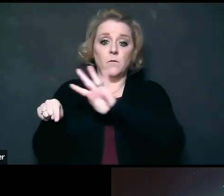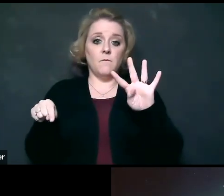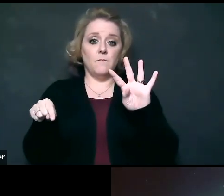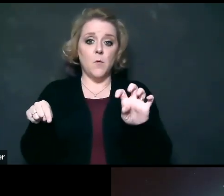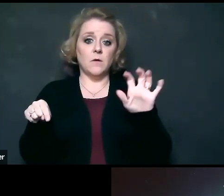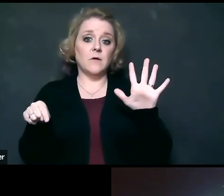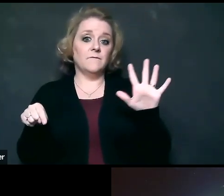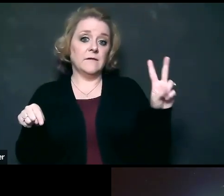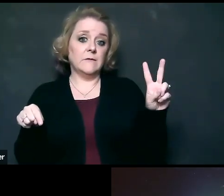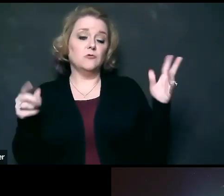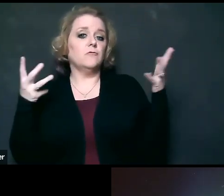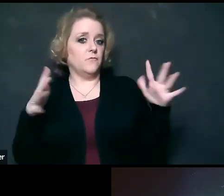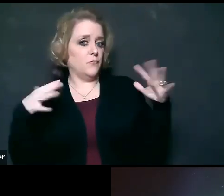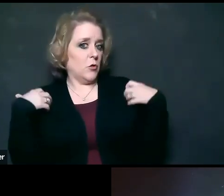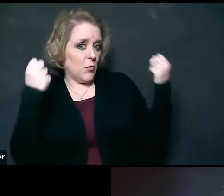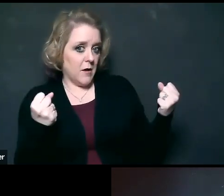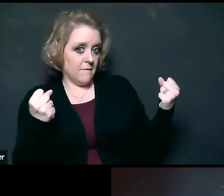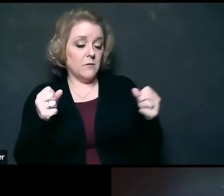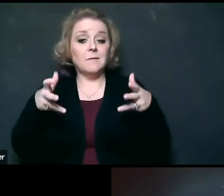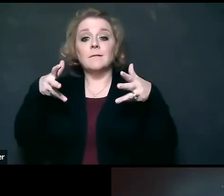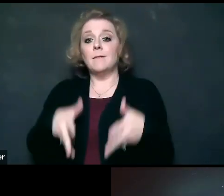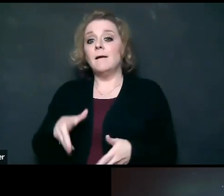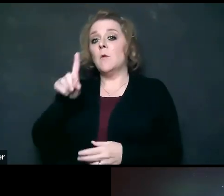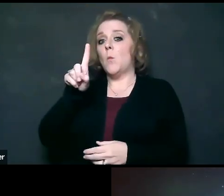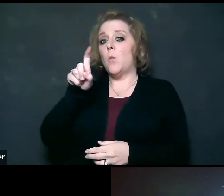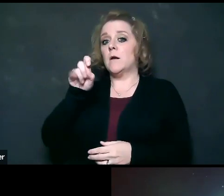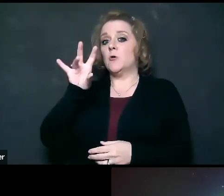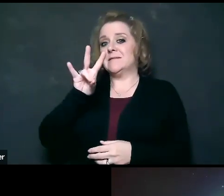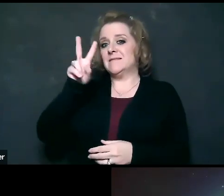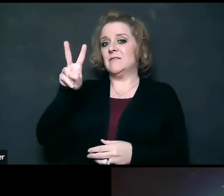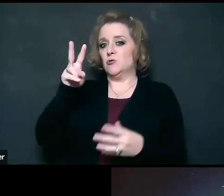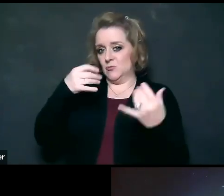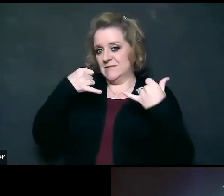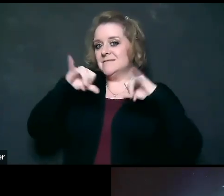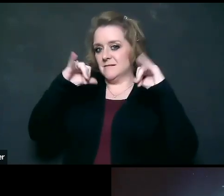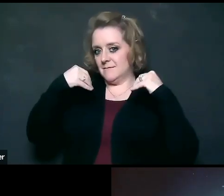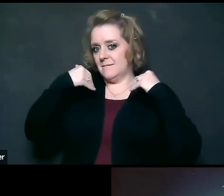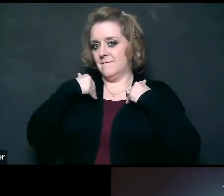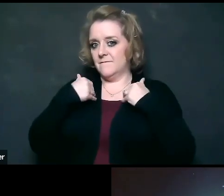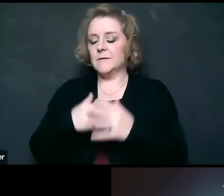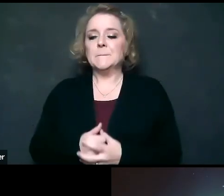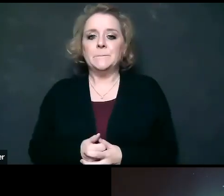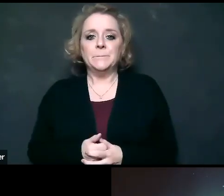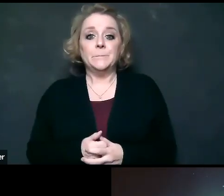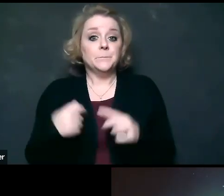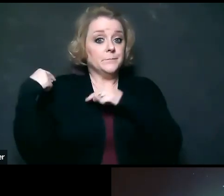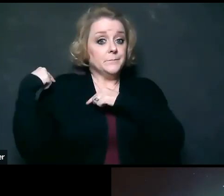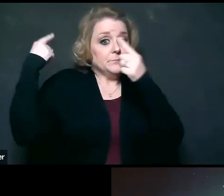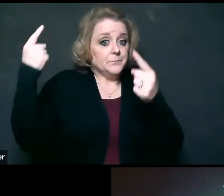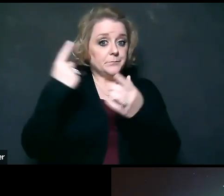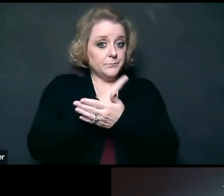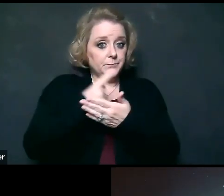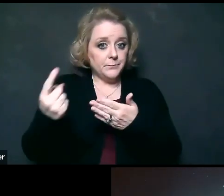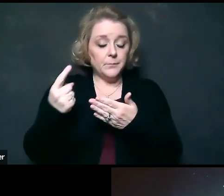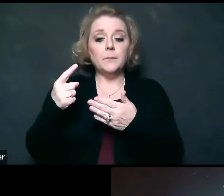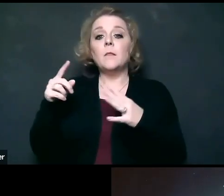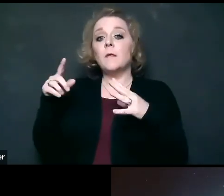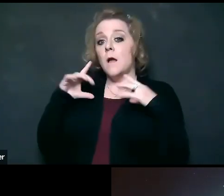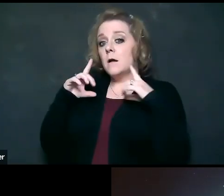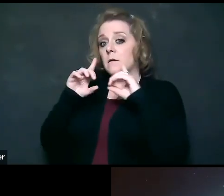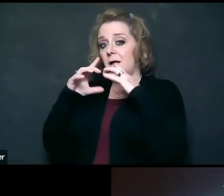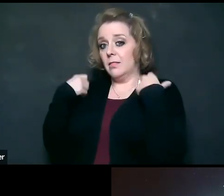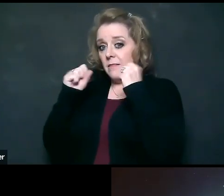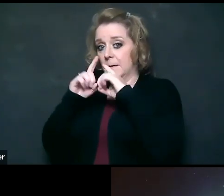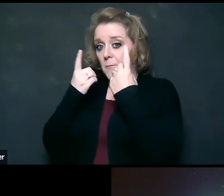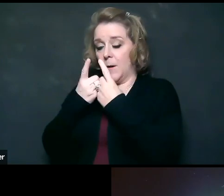fully recovered and 172 are active. Over the last week, the department reported an average of